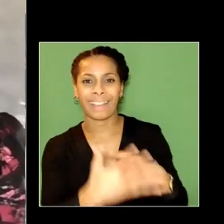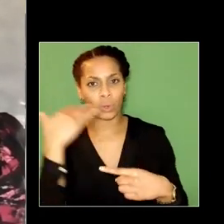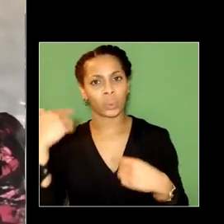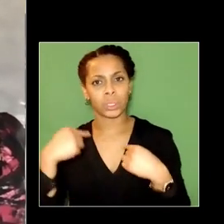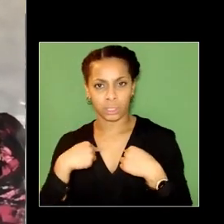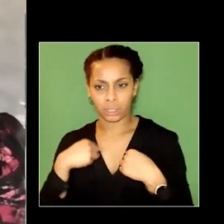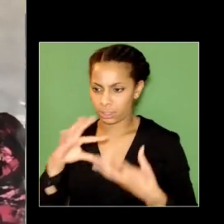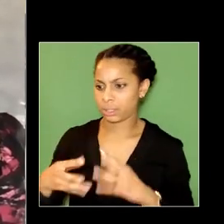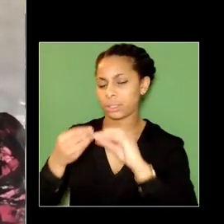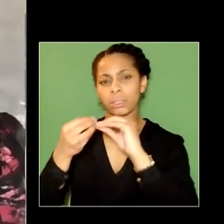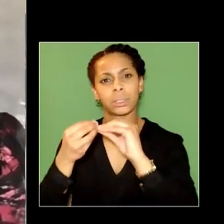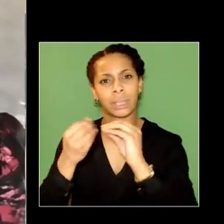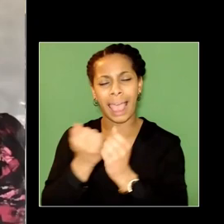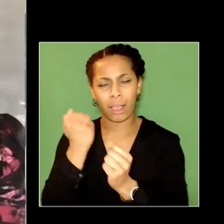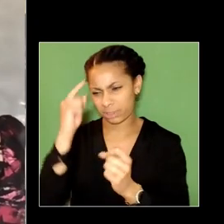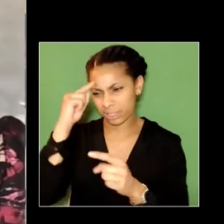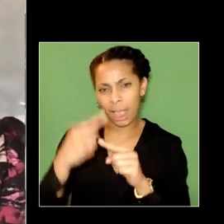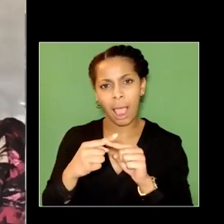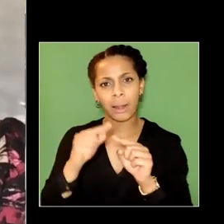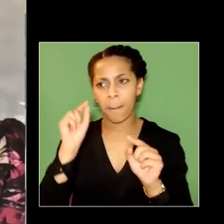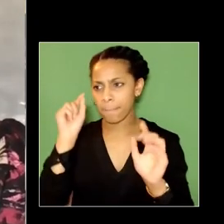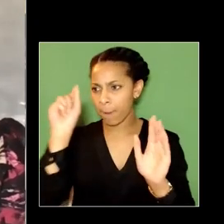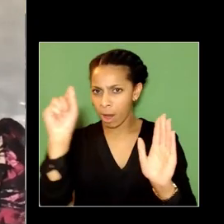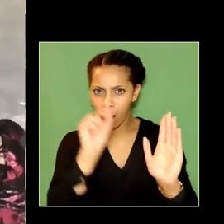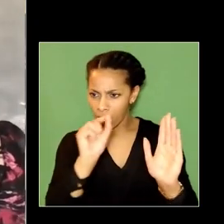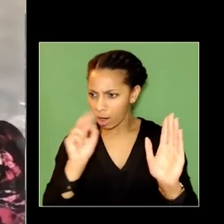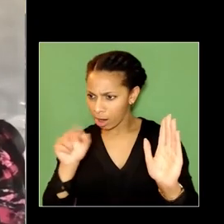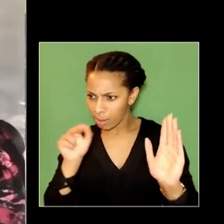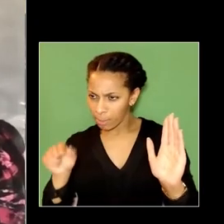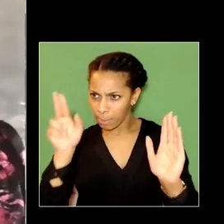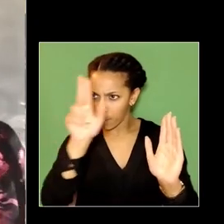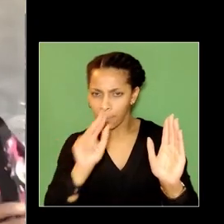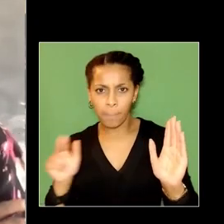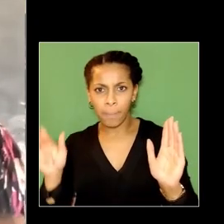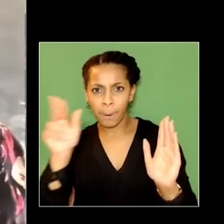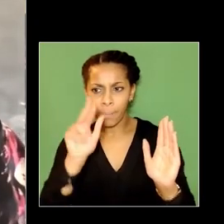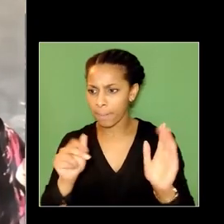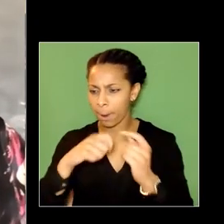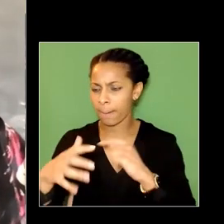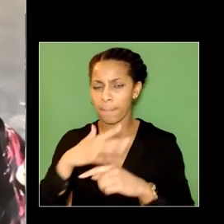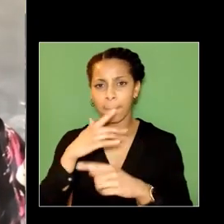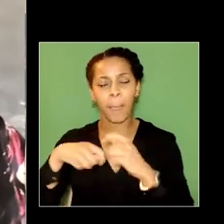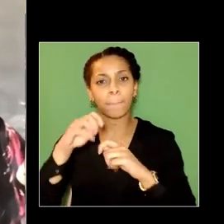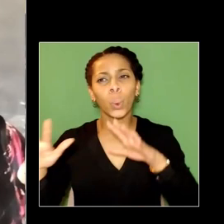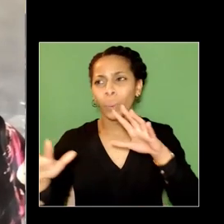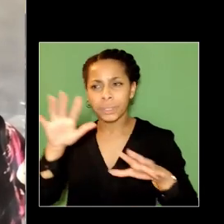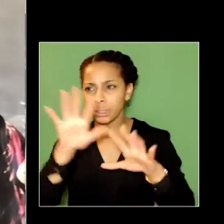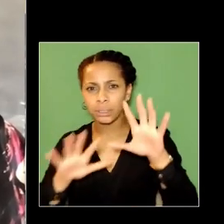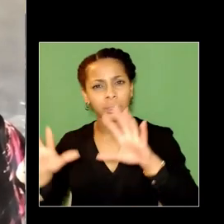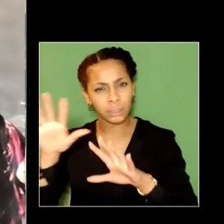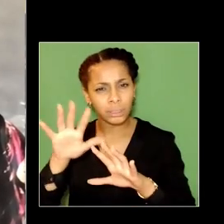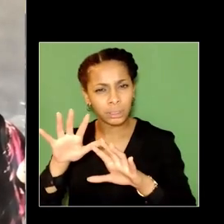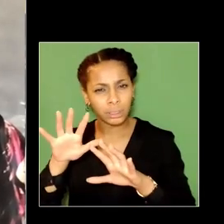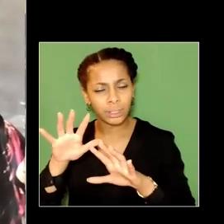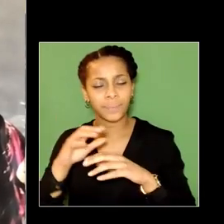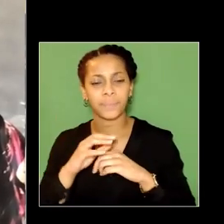how you make marks that translate movement, if that makes sense. Yeah. That makes sense. And it leads on to